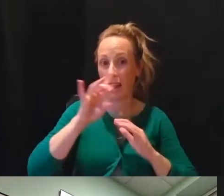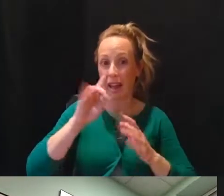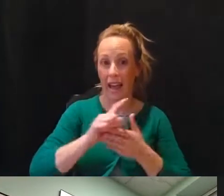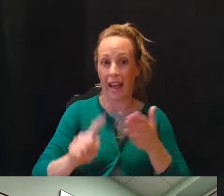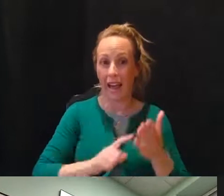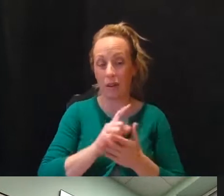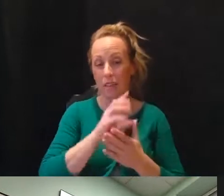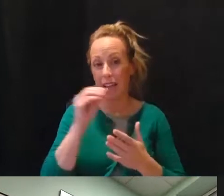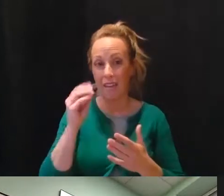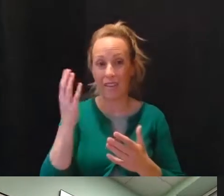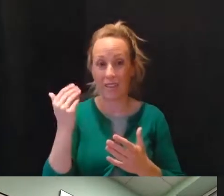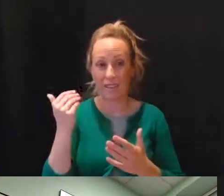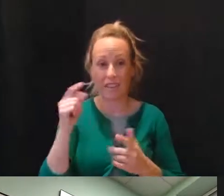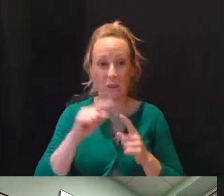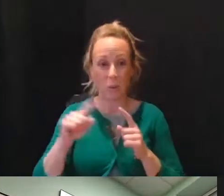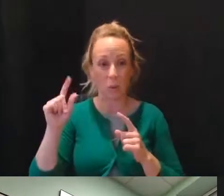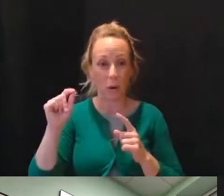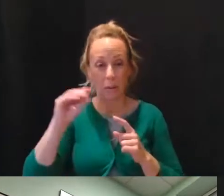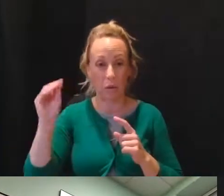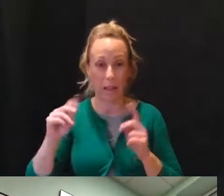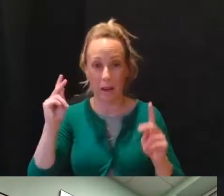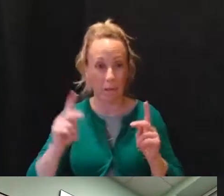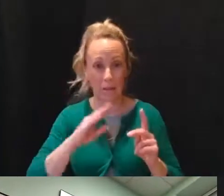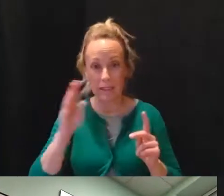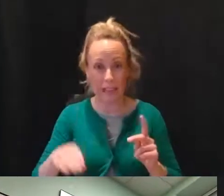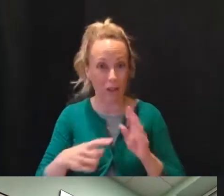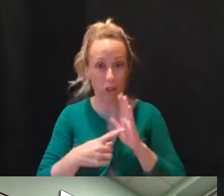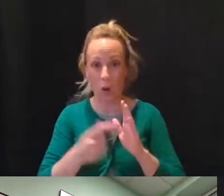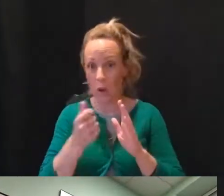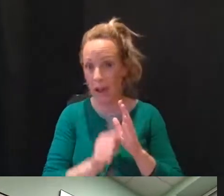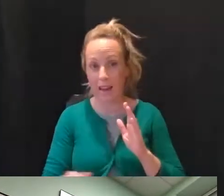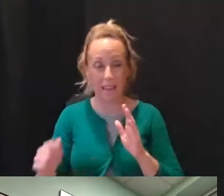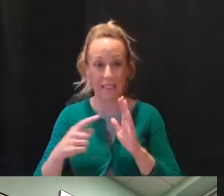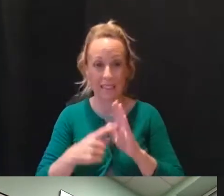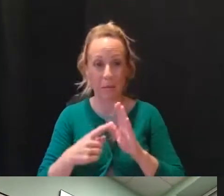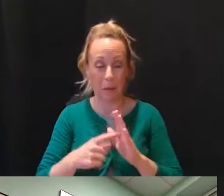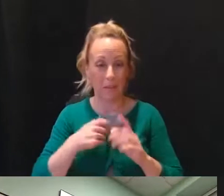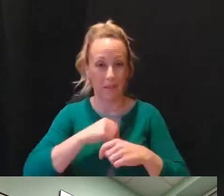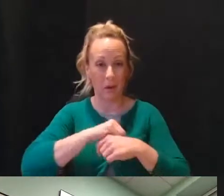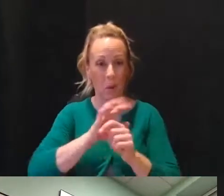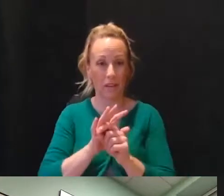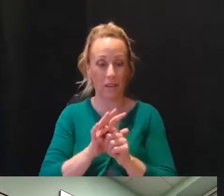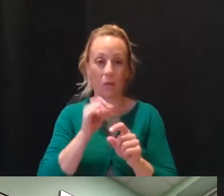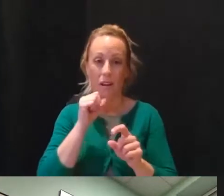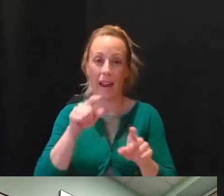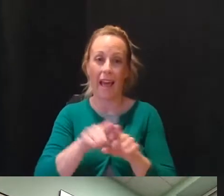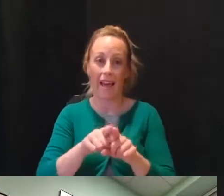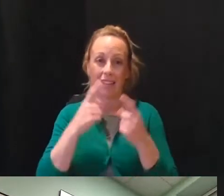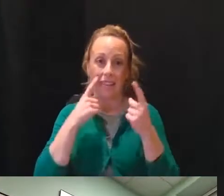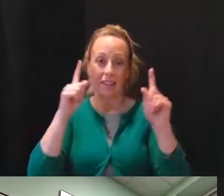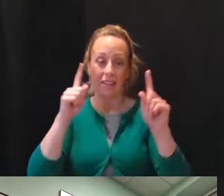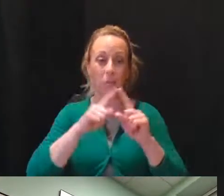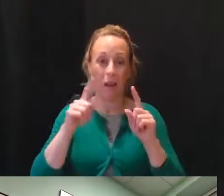15 to 20% people never show any symptoms of COVID, so not as effective. But yes, people